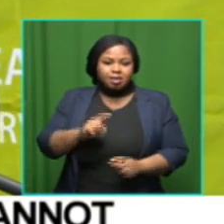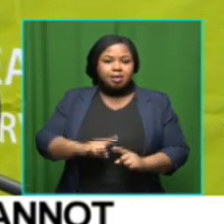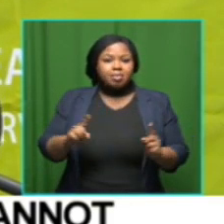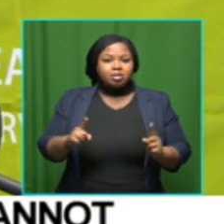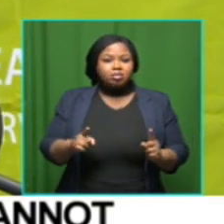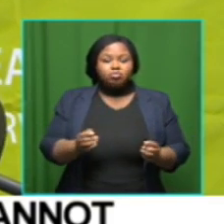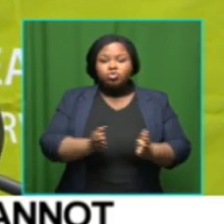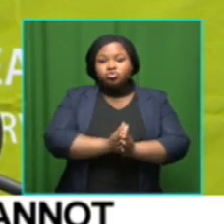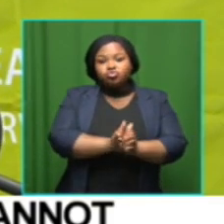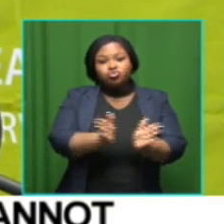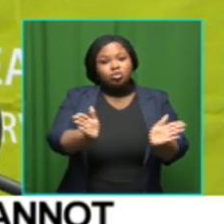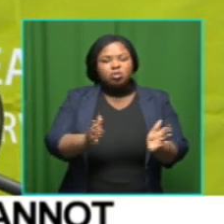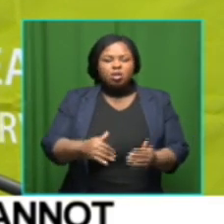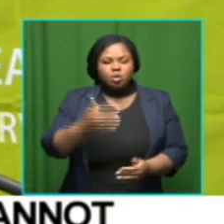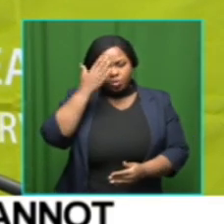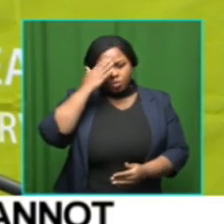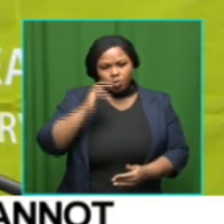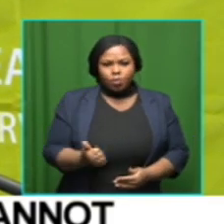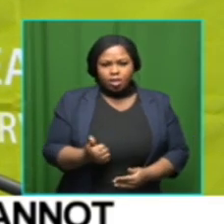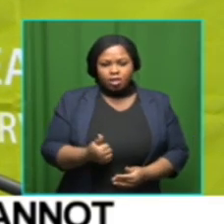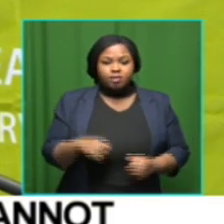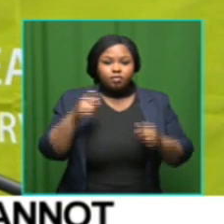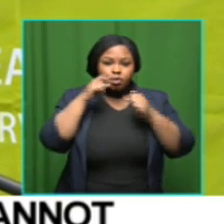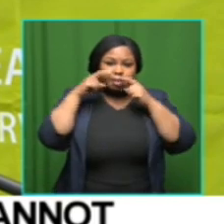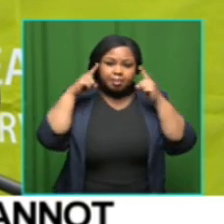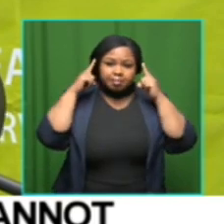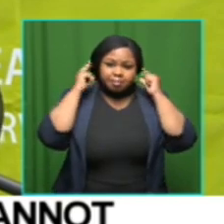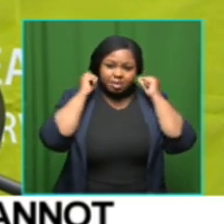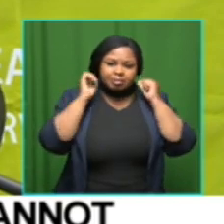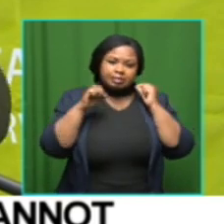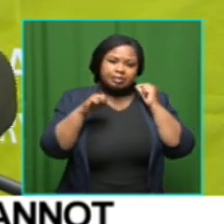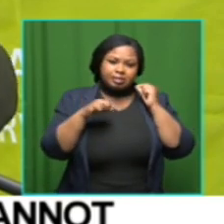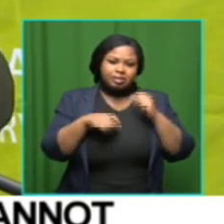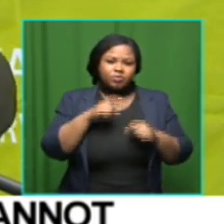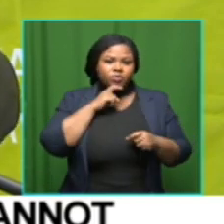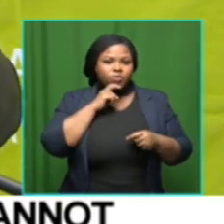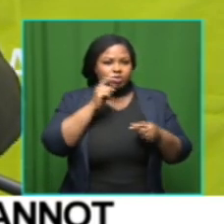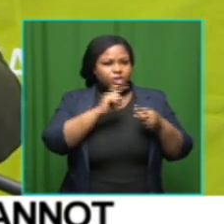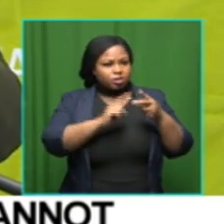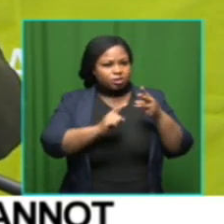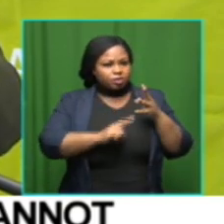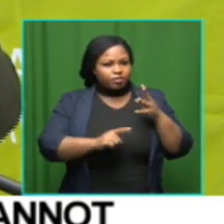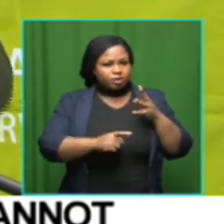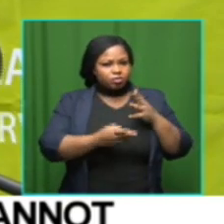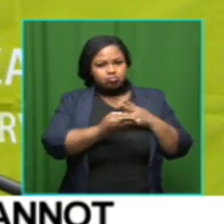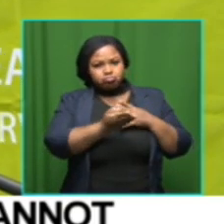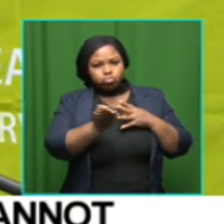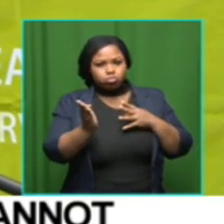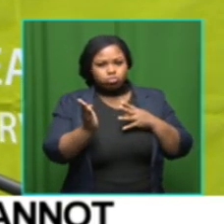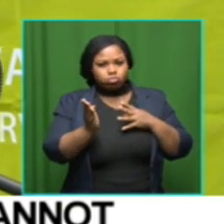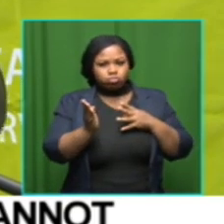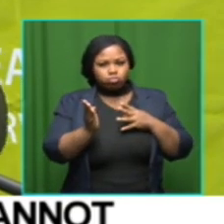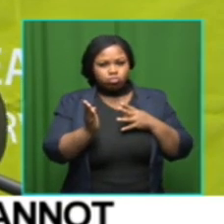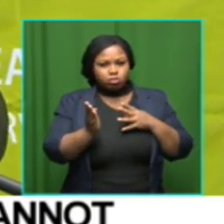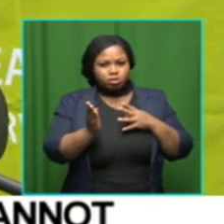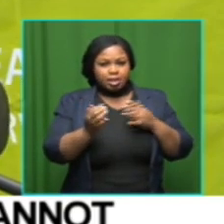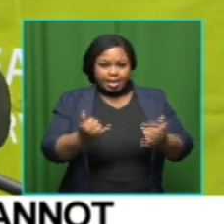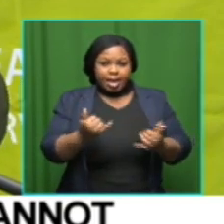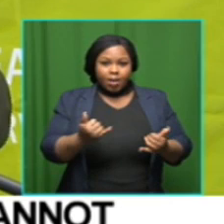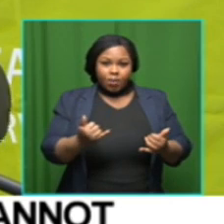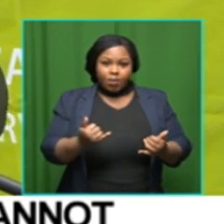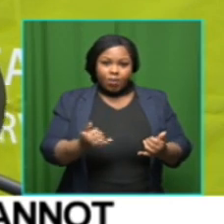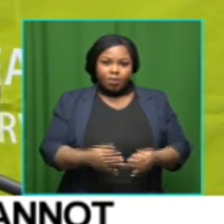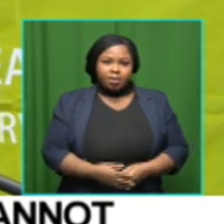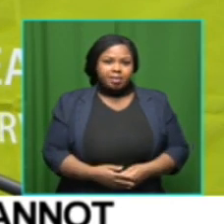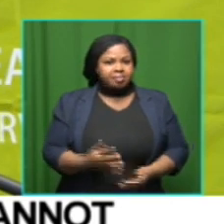in general sense, we know that masks, as they are used, let me not say anything, but as they are used currently,